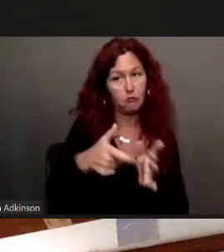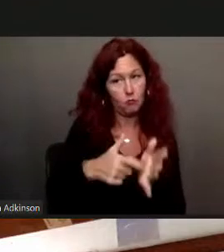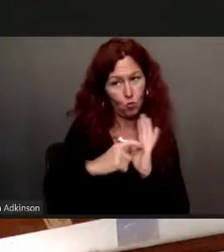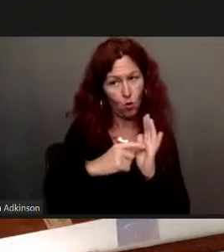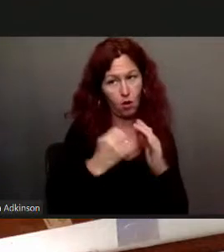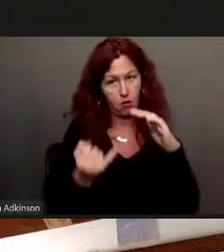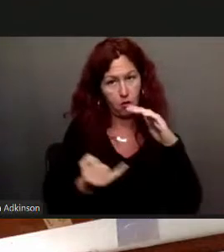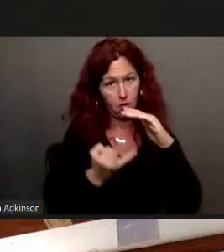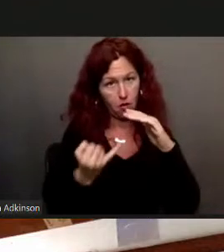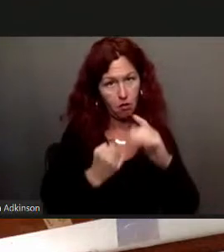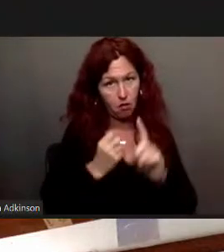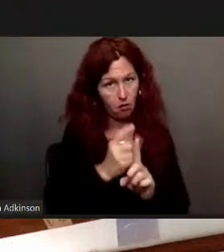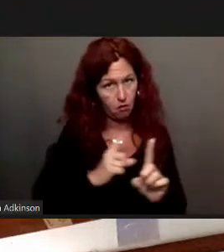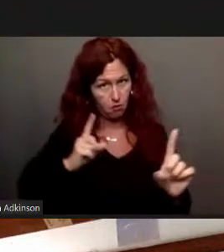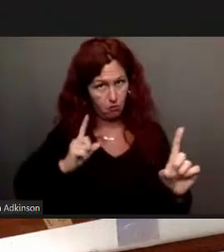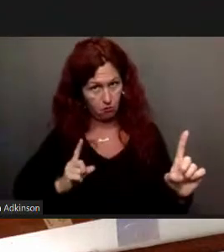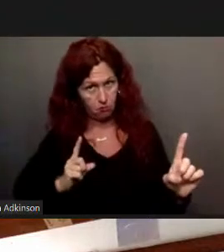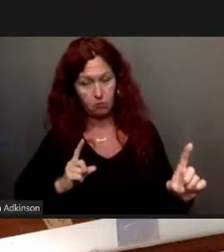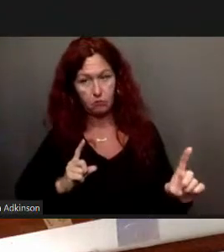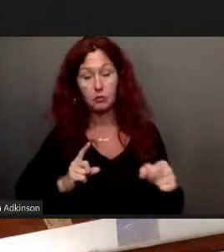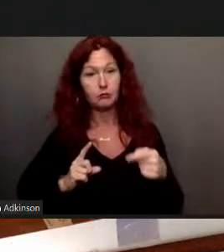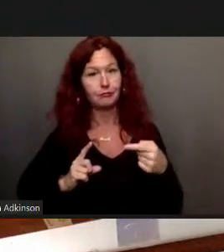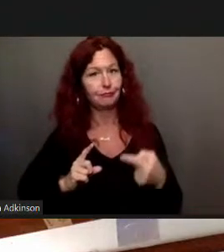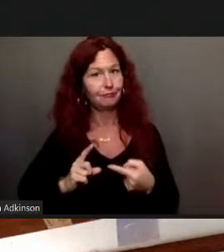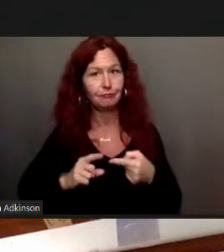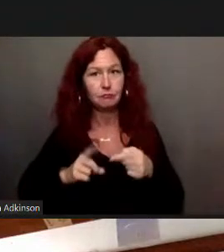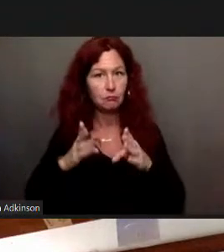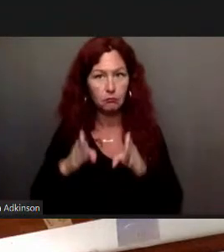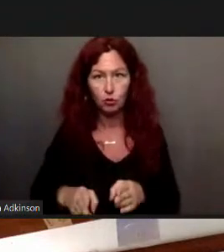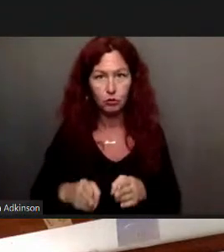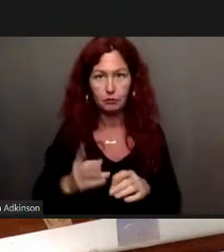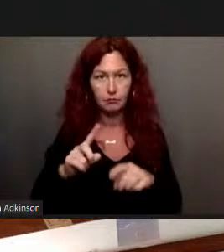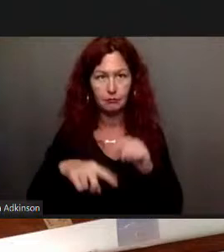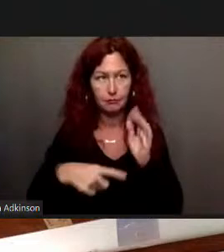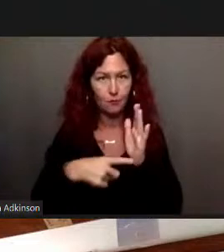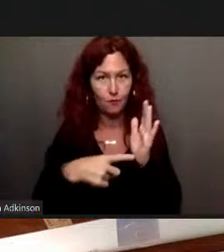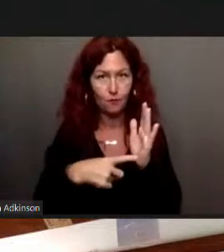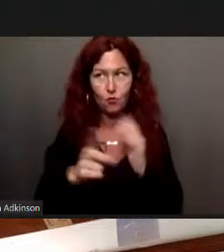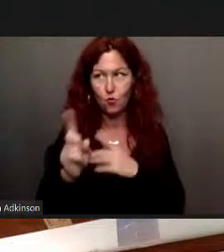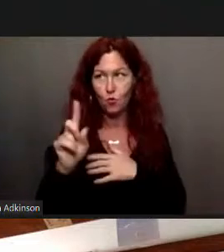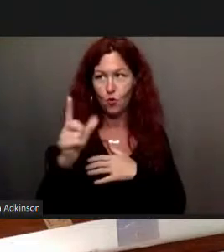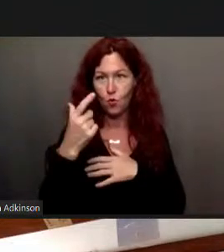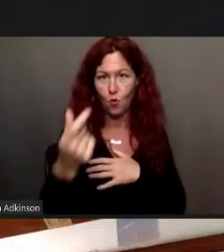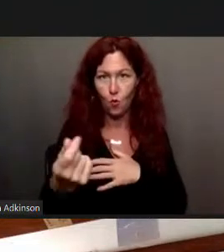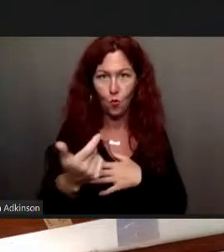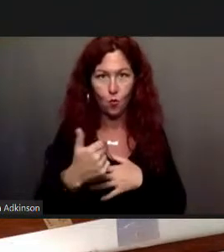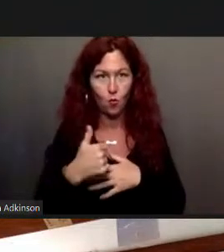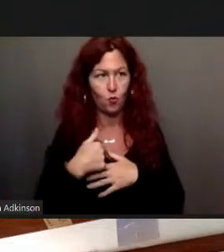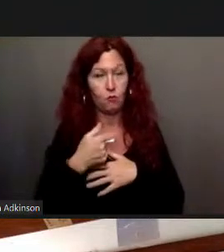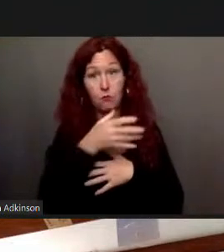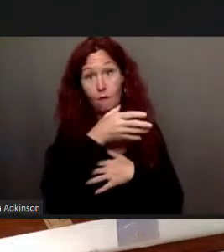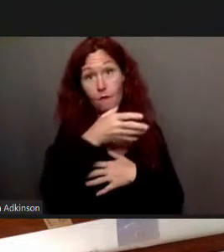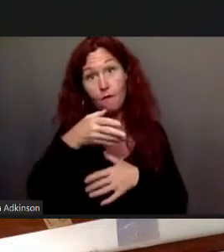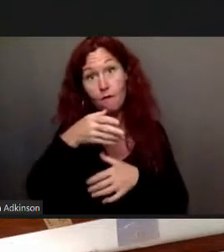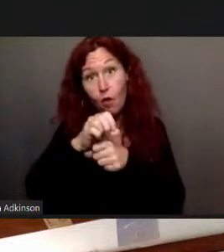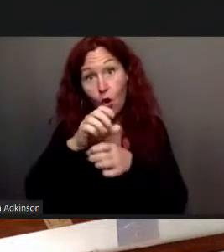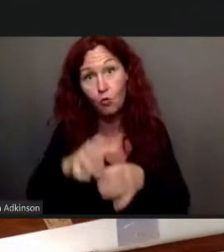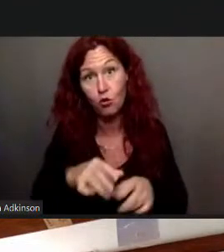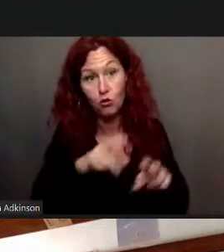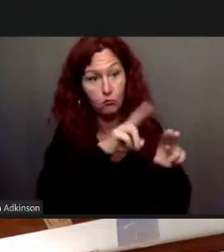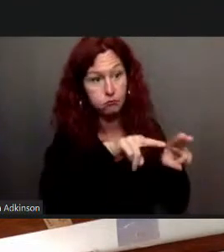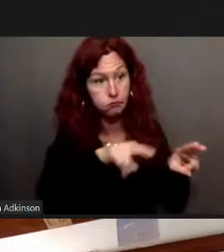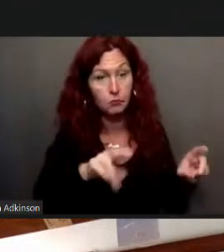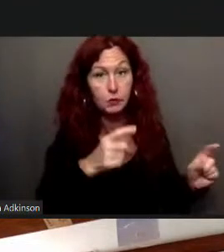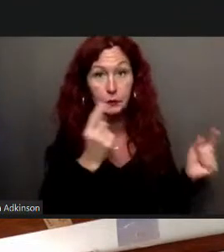that needs a hotel room, and then we will handle the hotel room. And right now, you know, I think we have about 100 rooms.